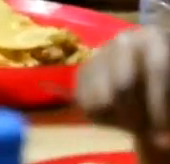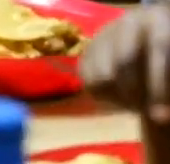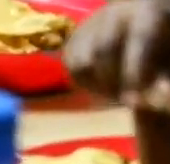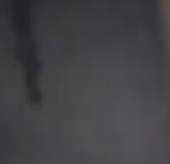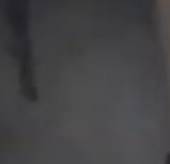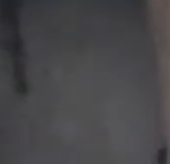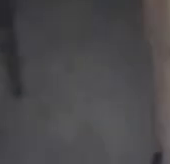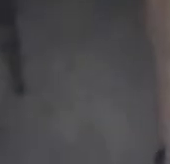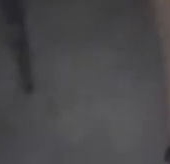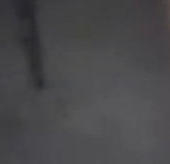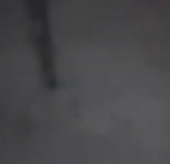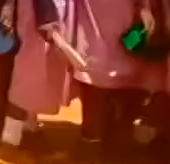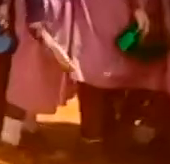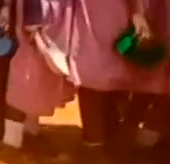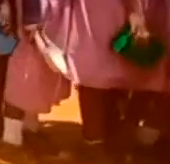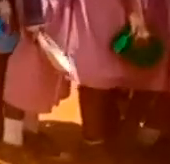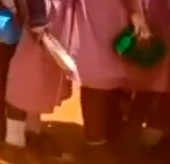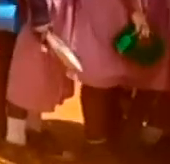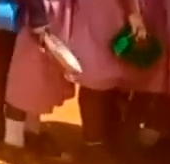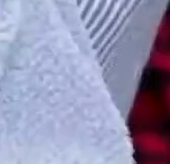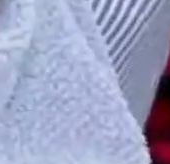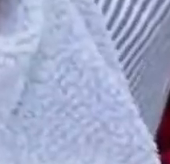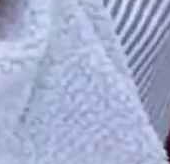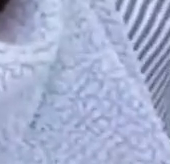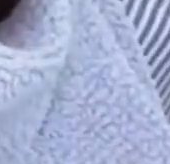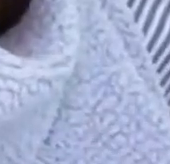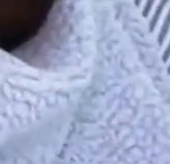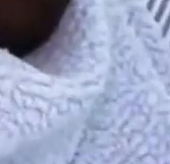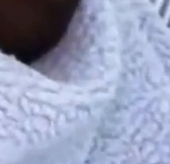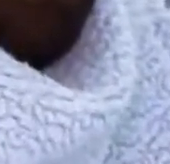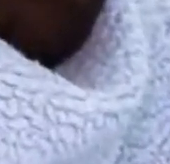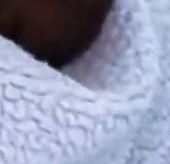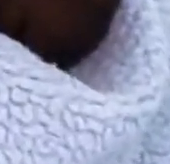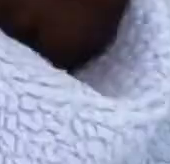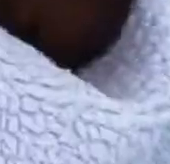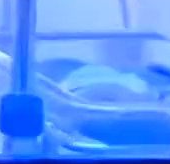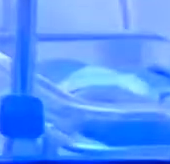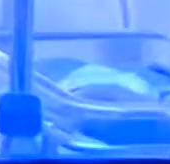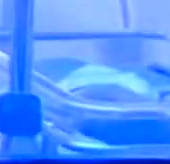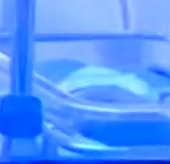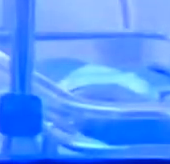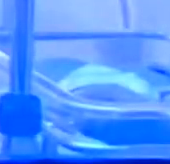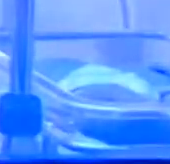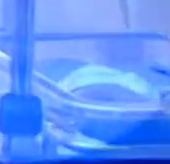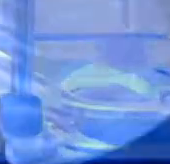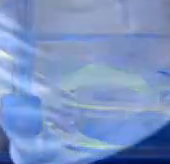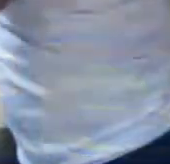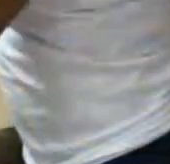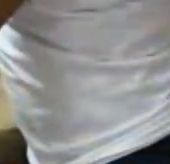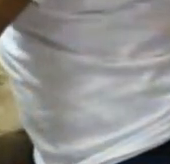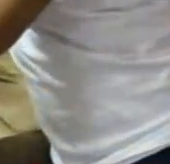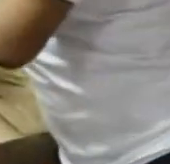nutritious food, clean water, education, and life-saving medical care to those who need it most.